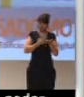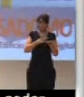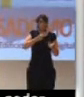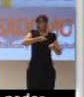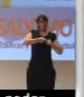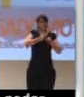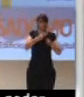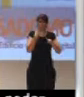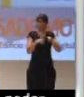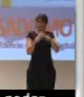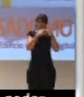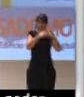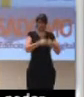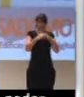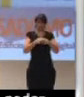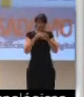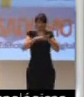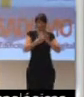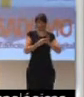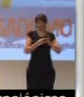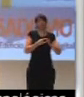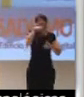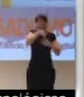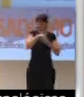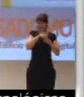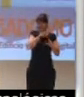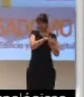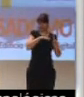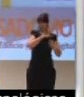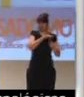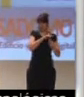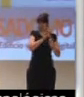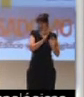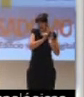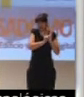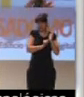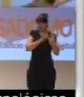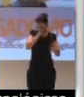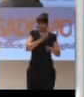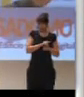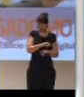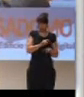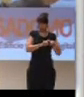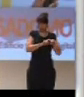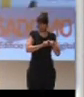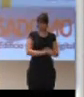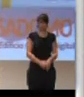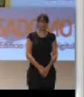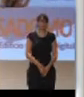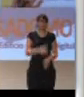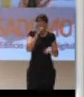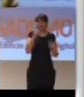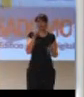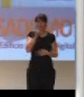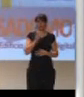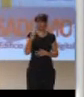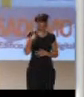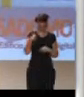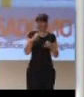the ability of adapting the INREDIS interfaces in order to apply to different technological devices. So here,